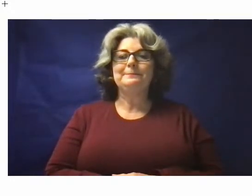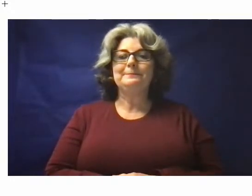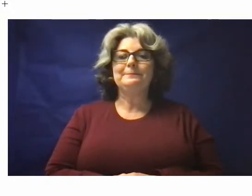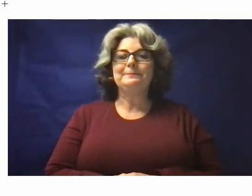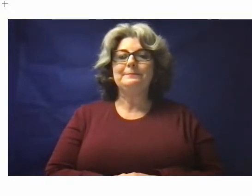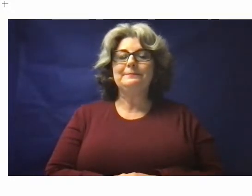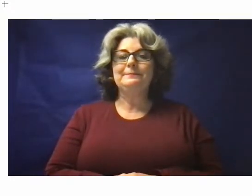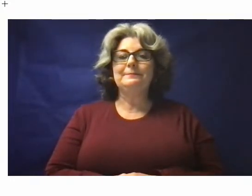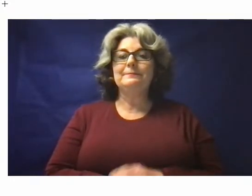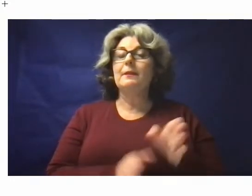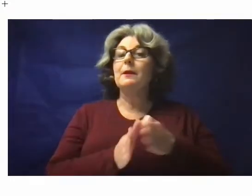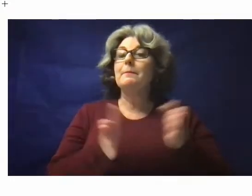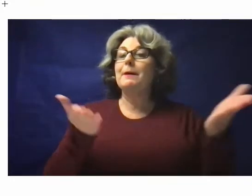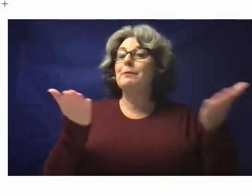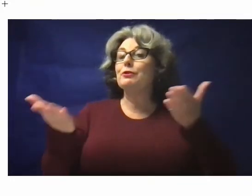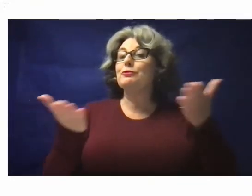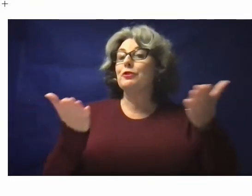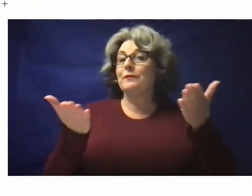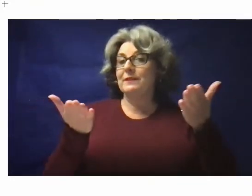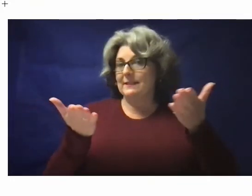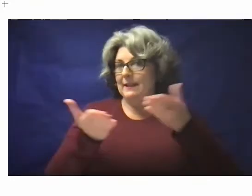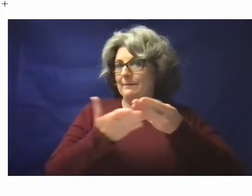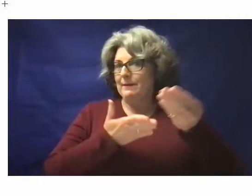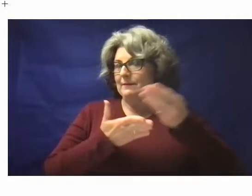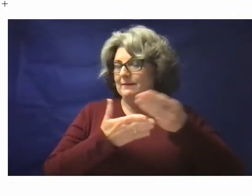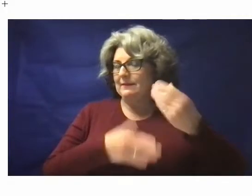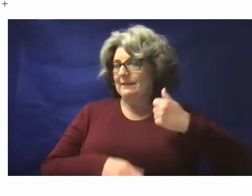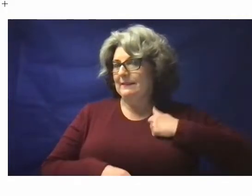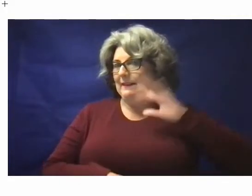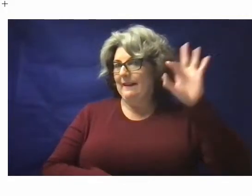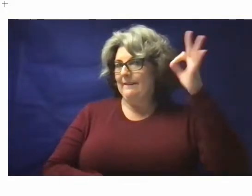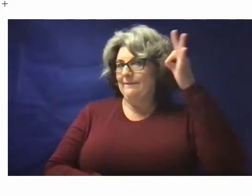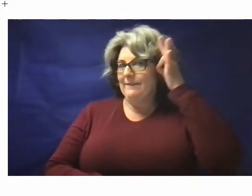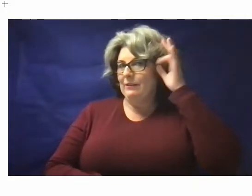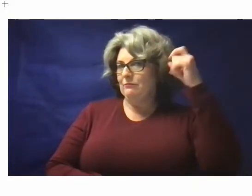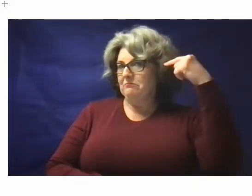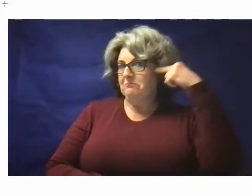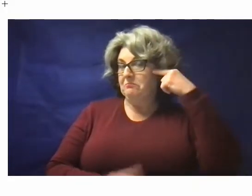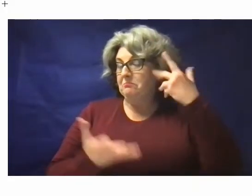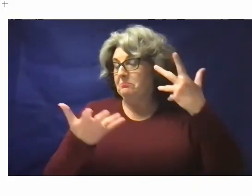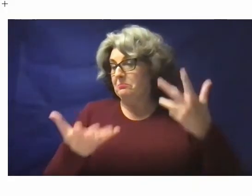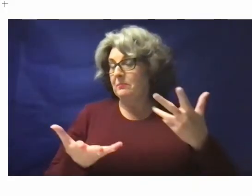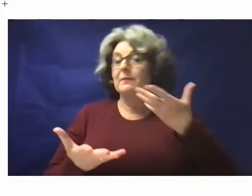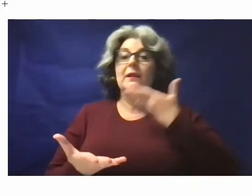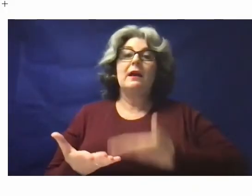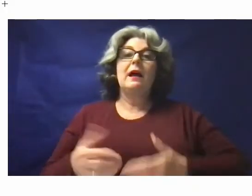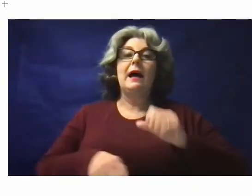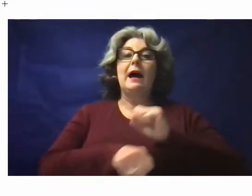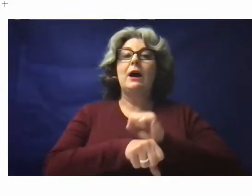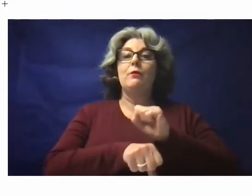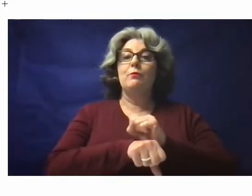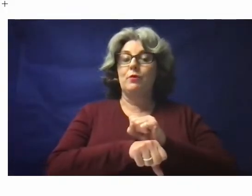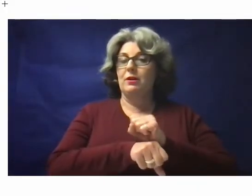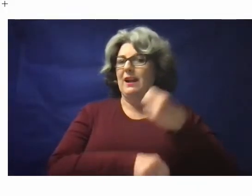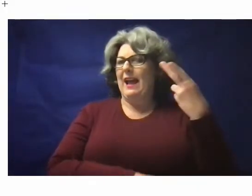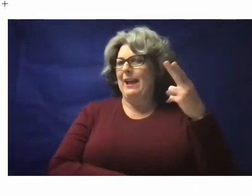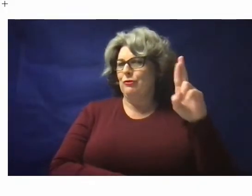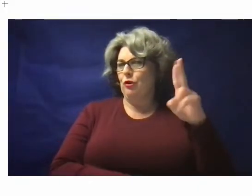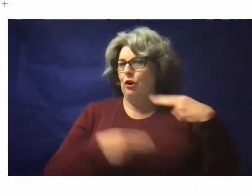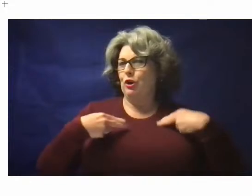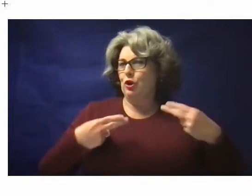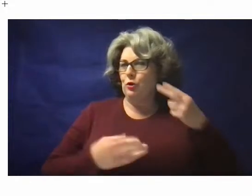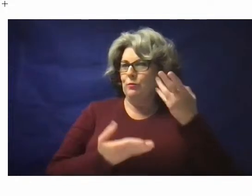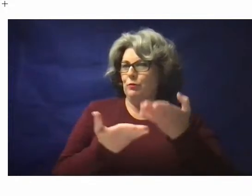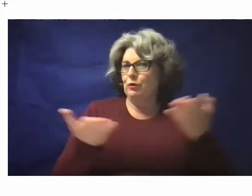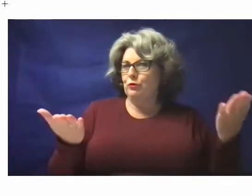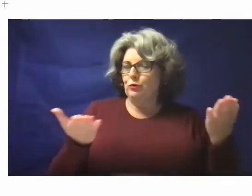Public Services and Procurement Canada Federal Government Department. So basically, I work for human resources and I help with staffing. So